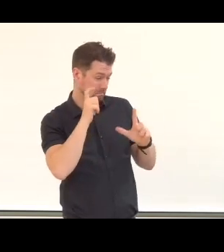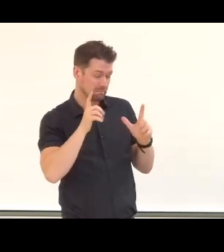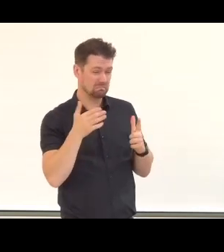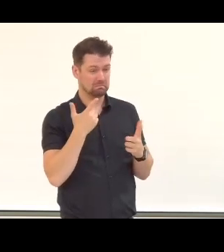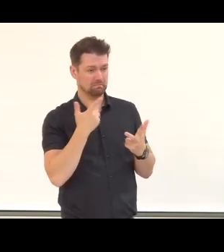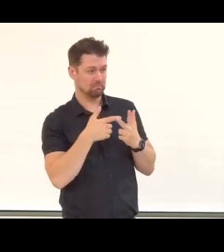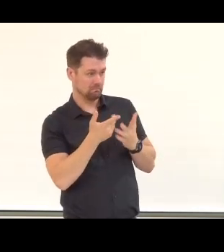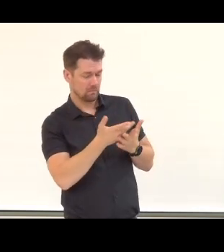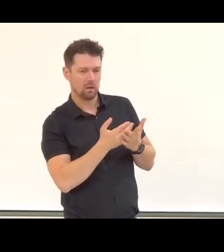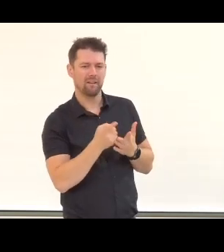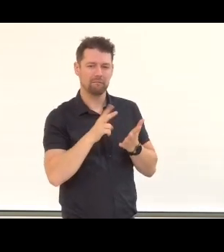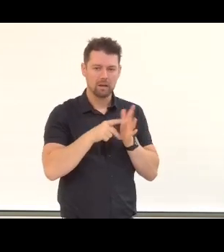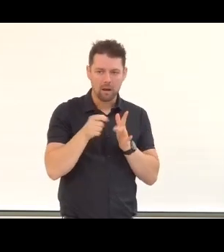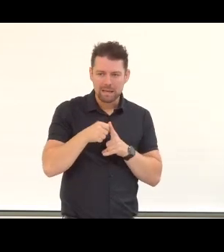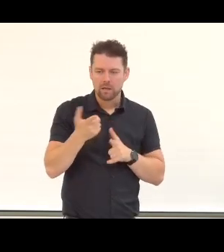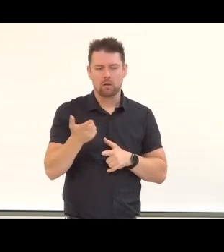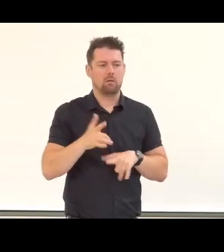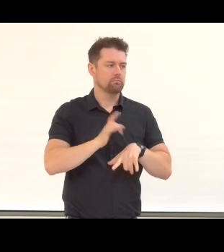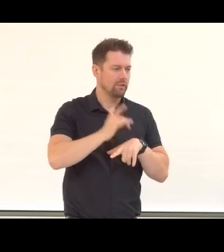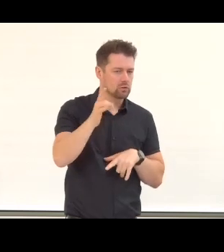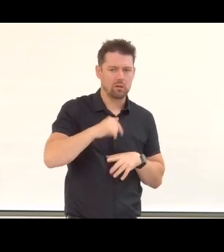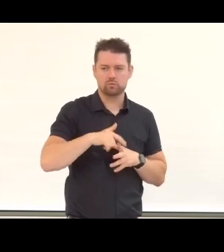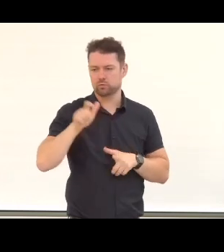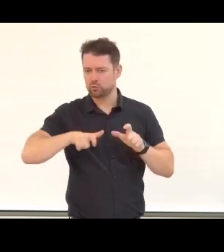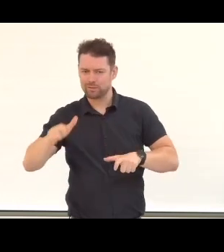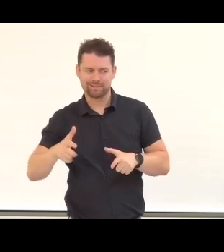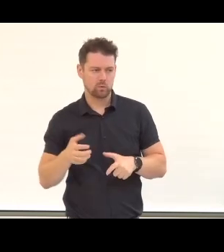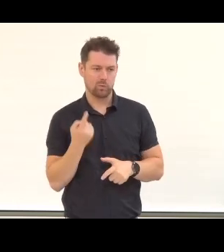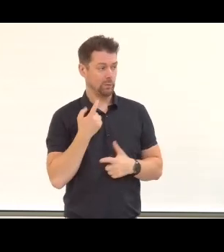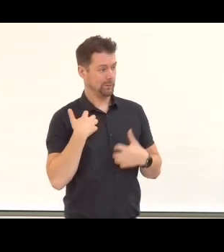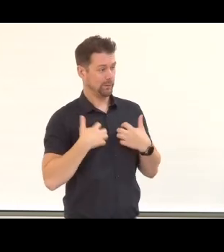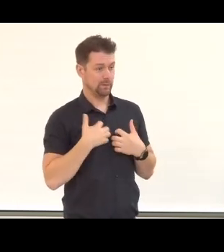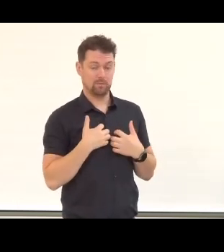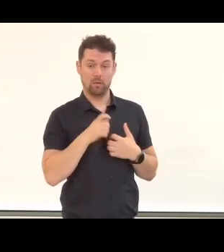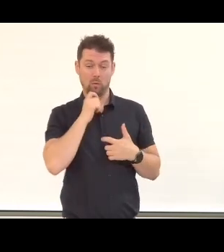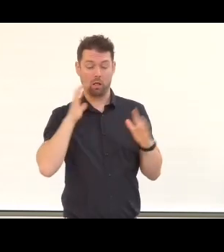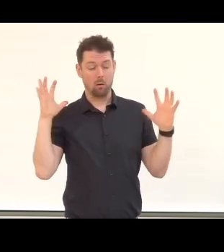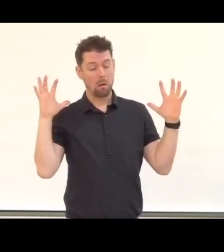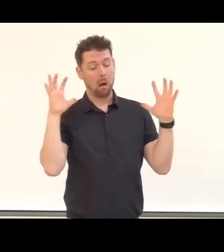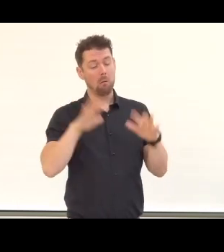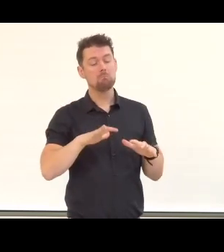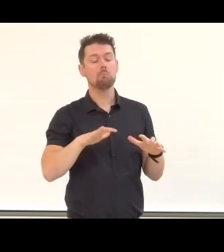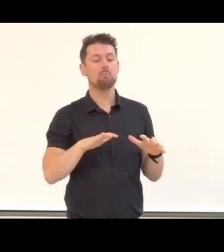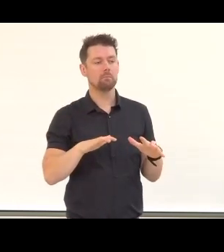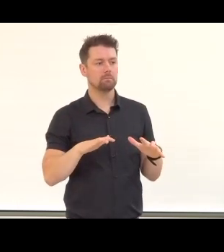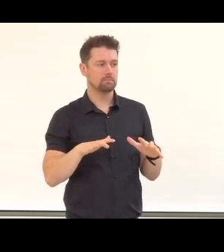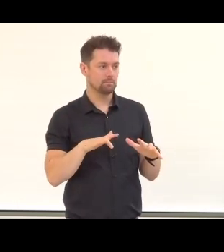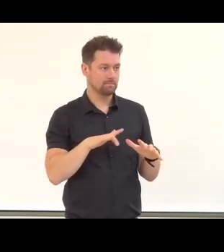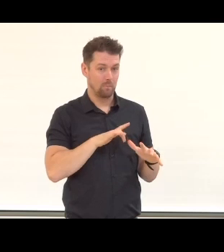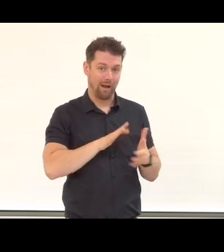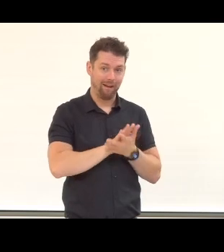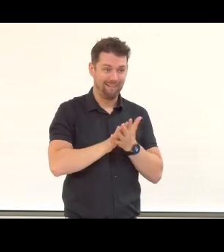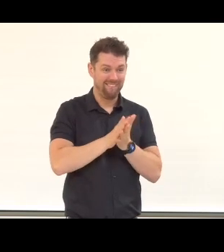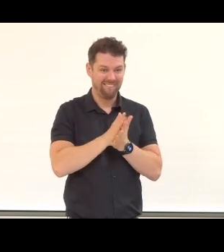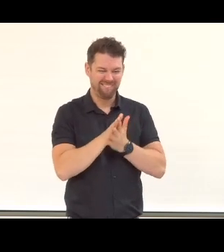and students, young professionals, interested people join us in the middle of nowhere in Armenia for the kickoff